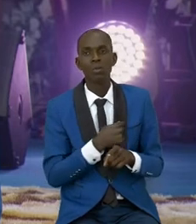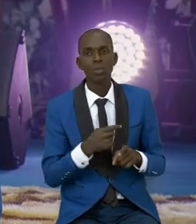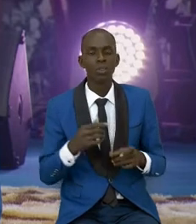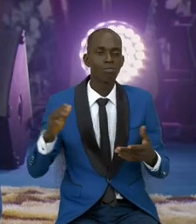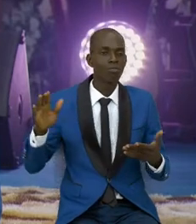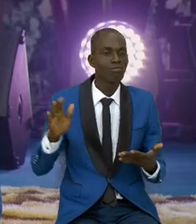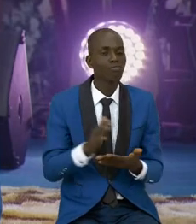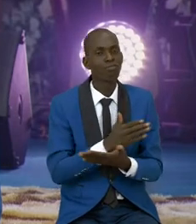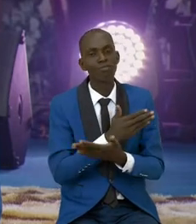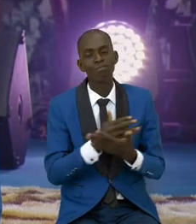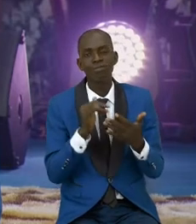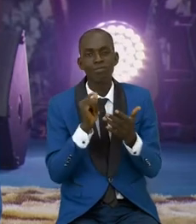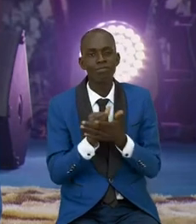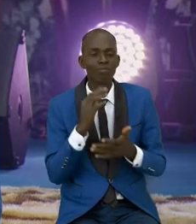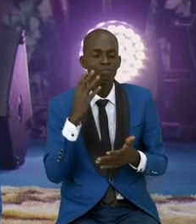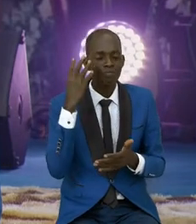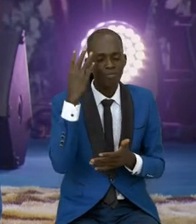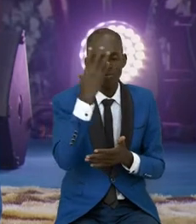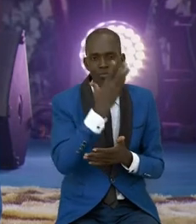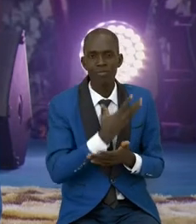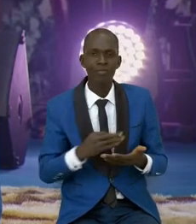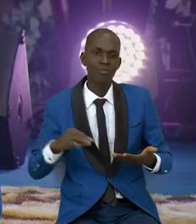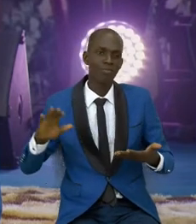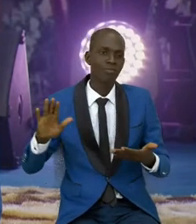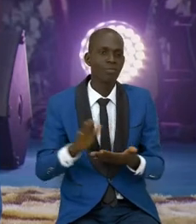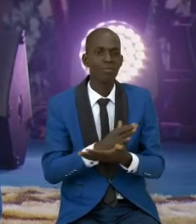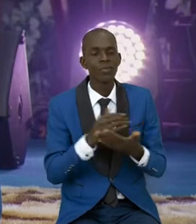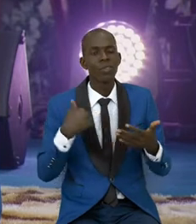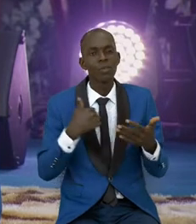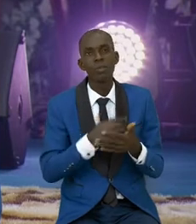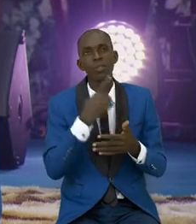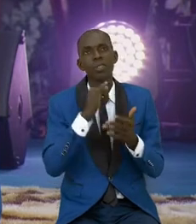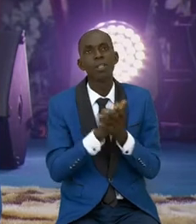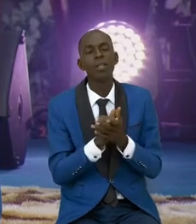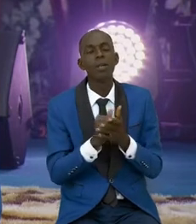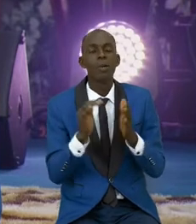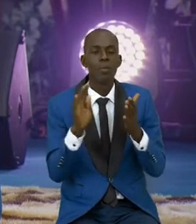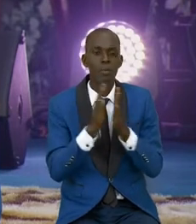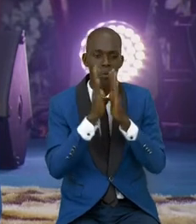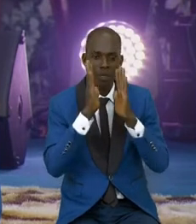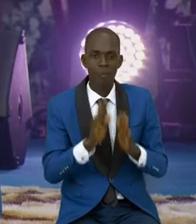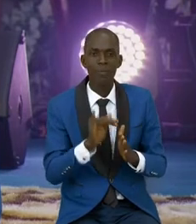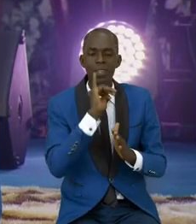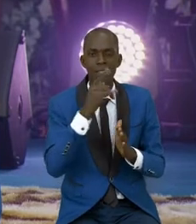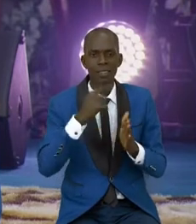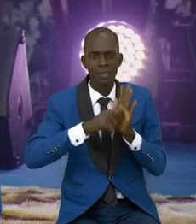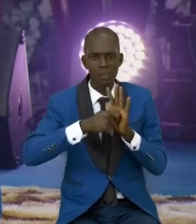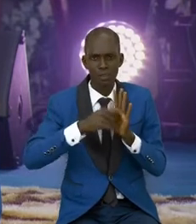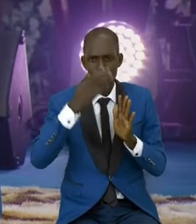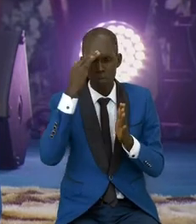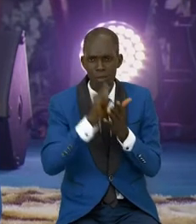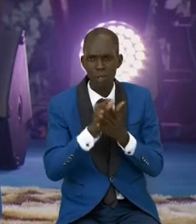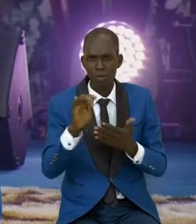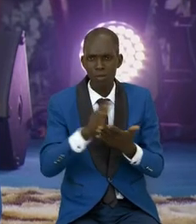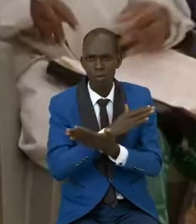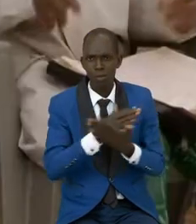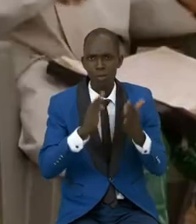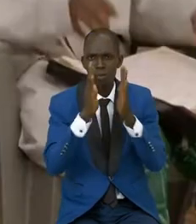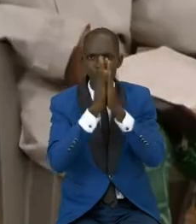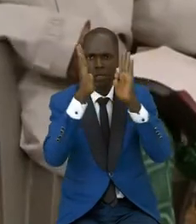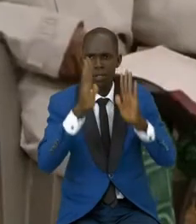wonderful, beautiful chorus, will say, prayer is the key. How many of you know that chorus? God bless